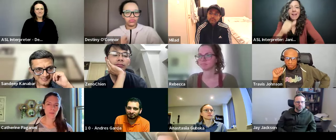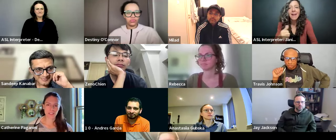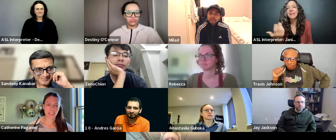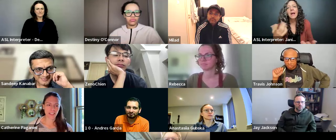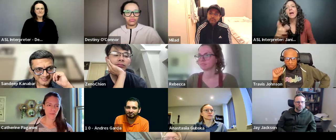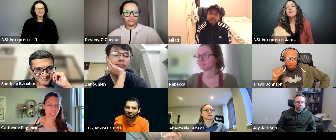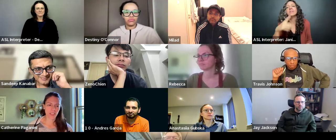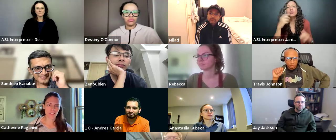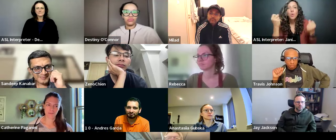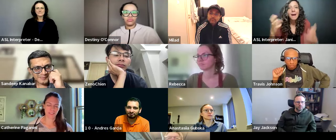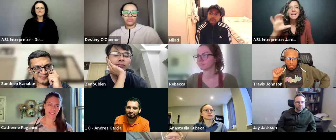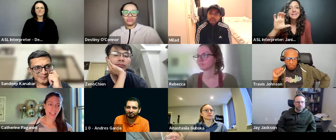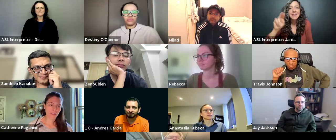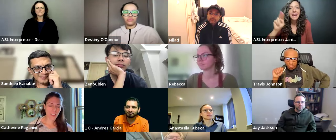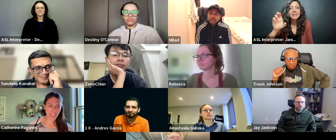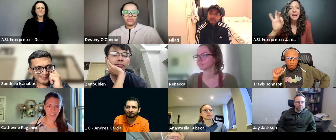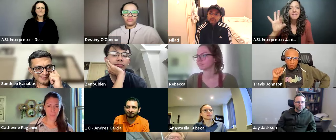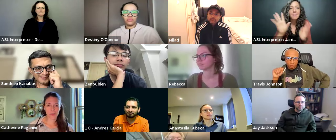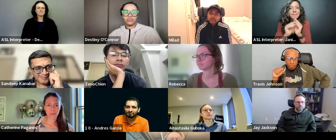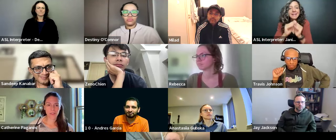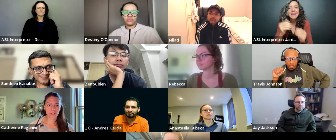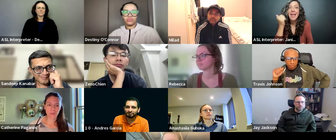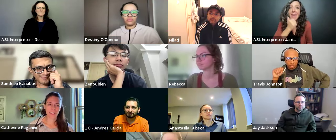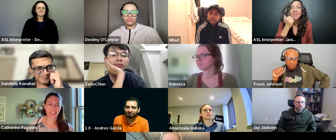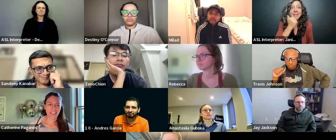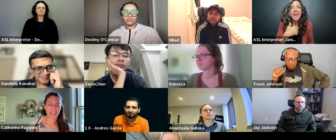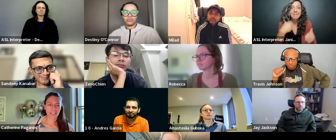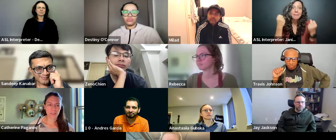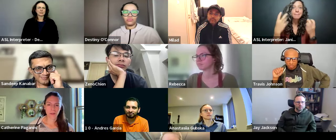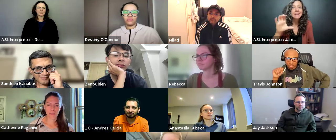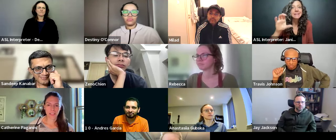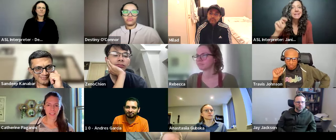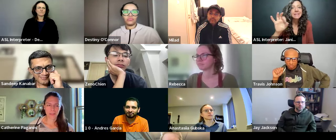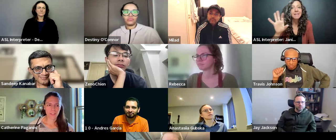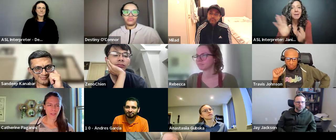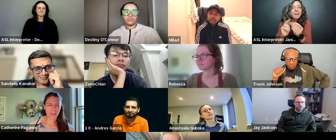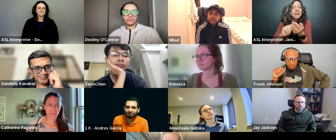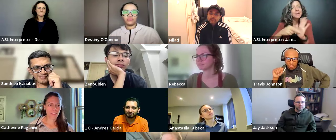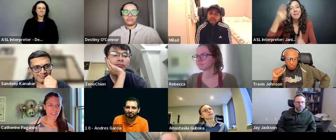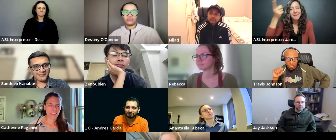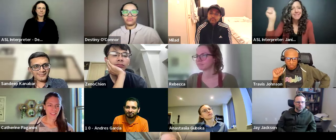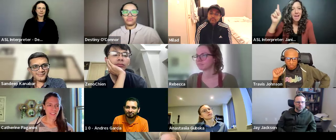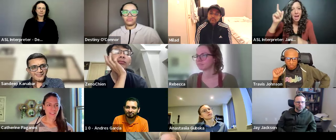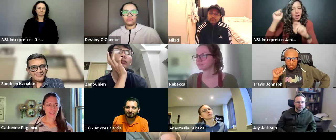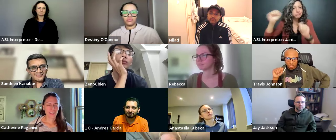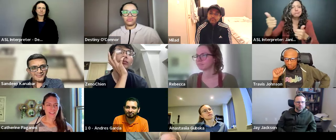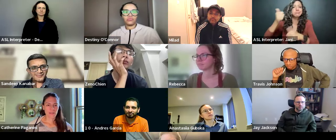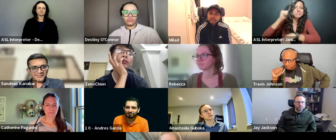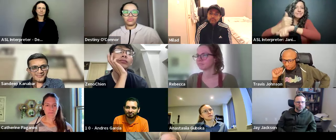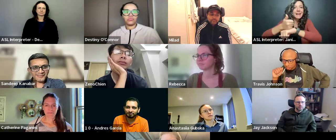are so many CNCF meetings. Every day there are multiple, so I think that's probably an administrative